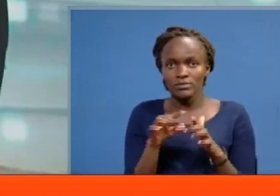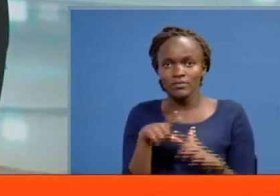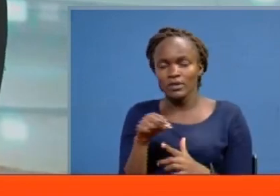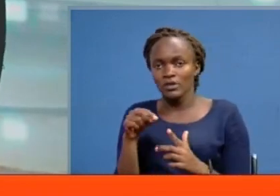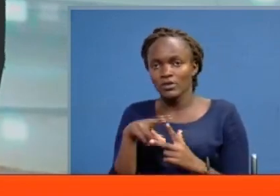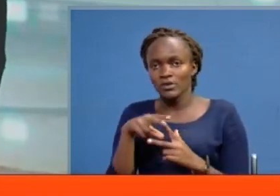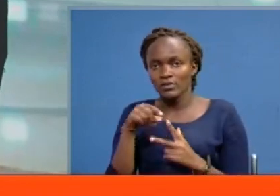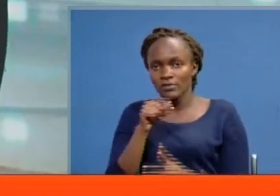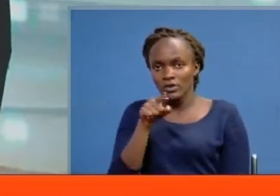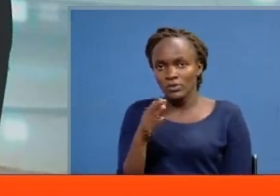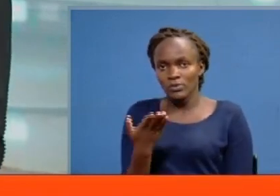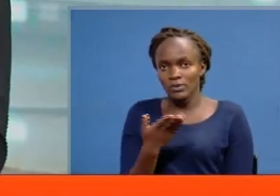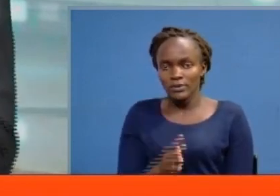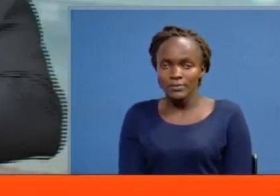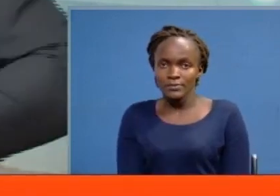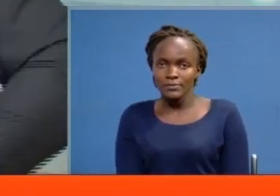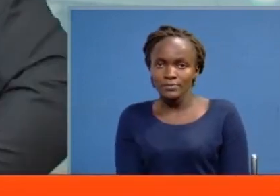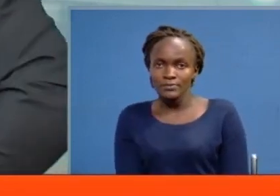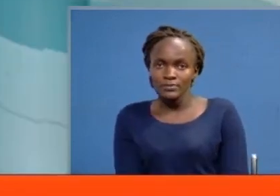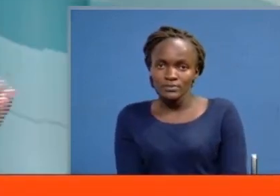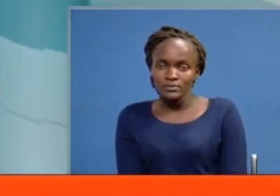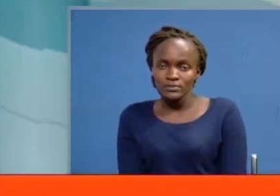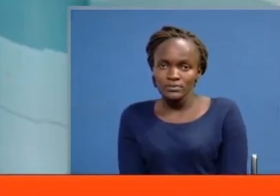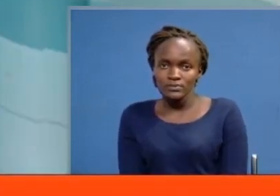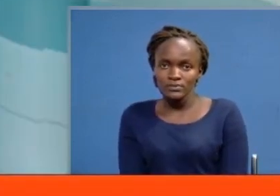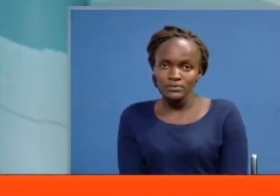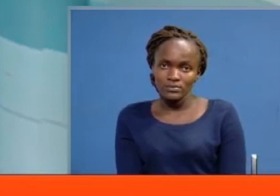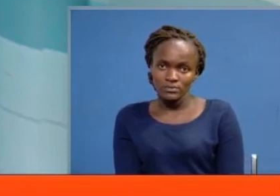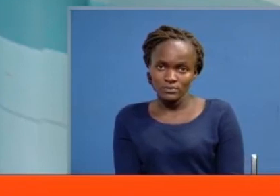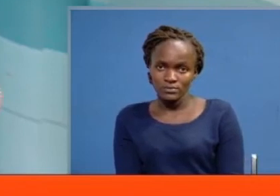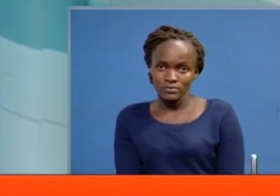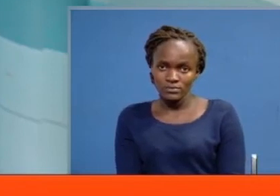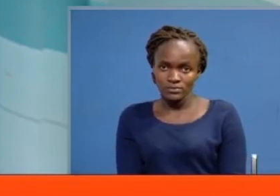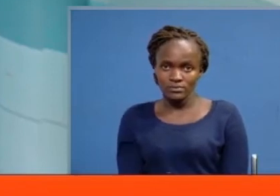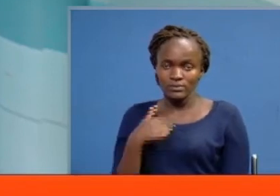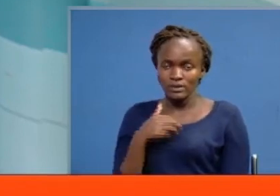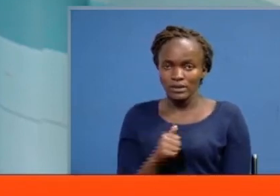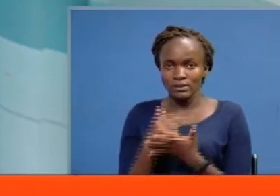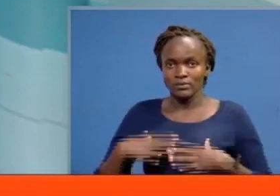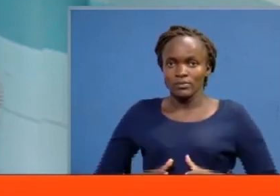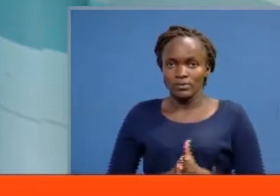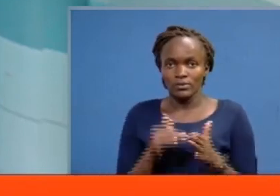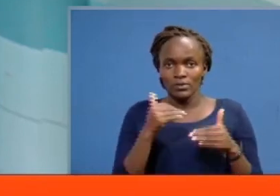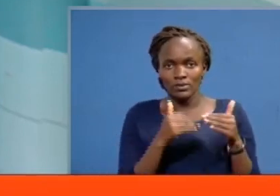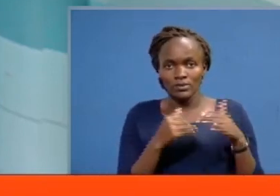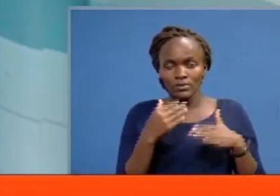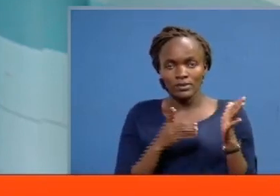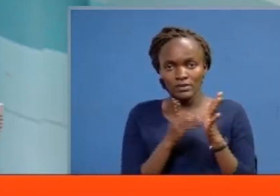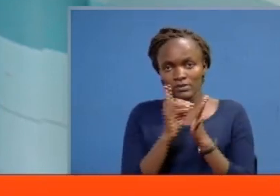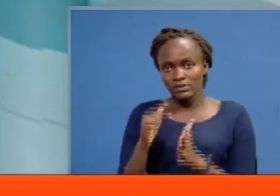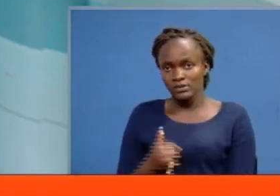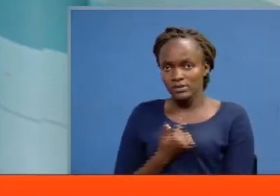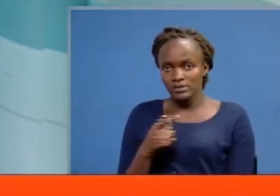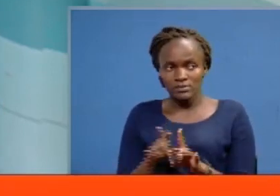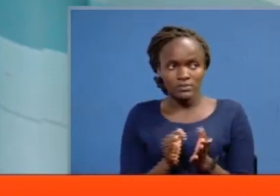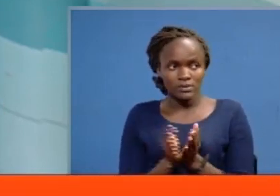you, then we'll wind up this conversation. Okay, so basically I help people in building their personal brands and their